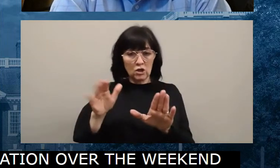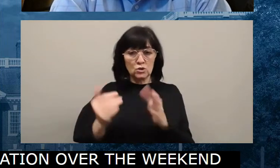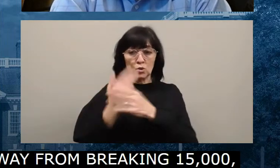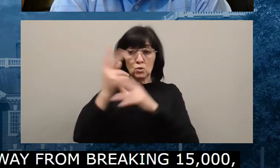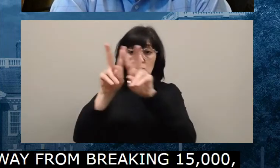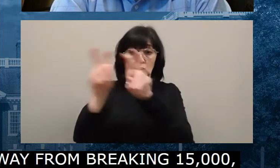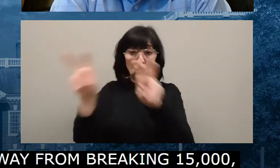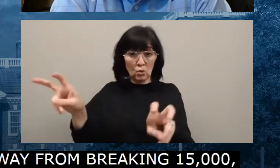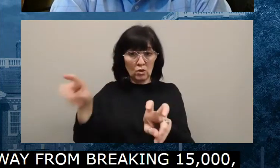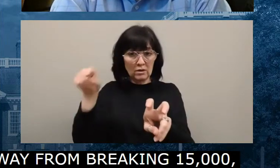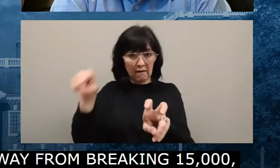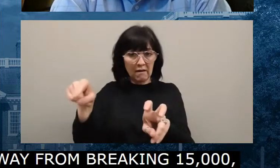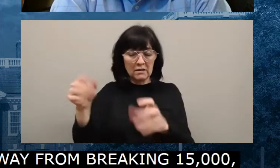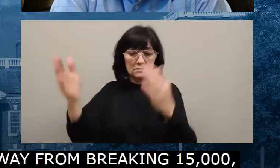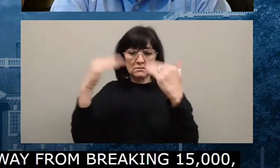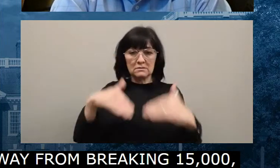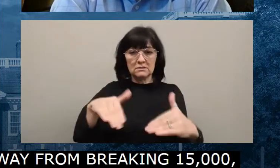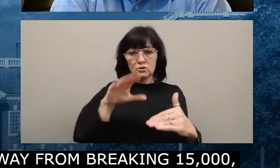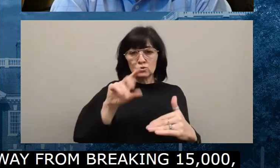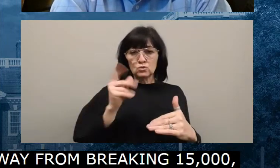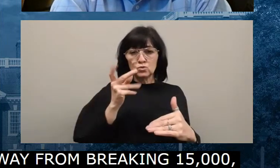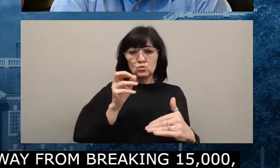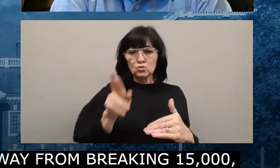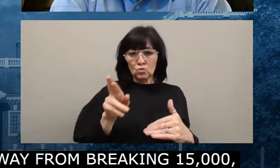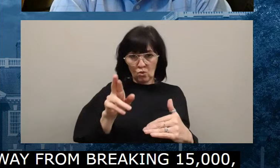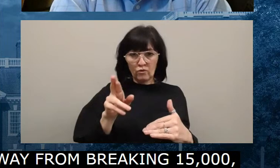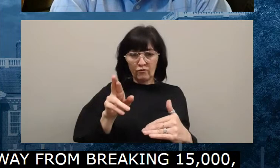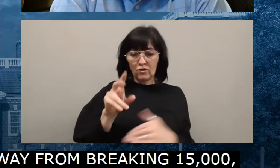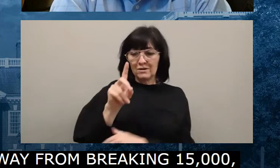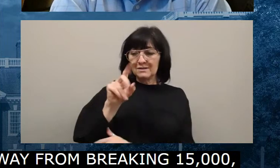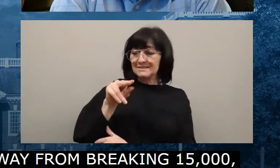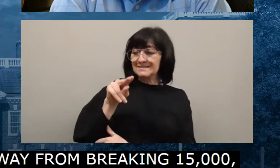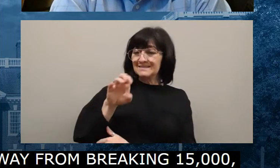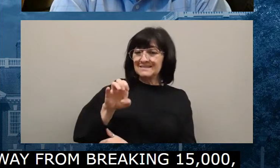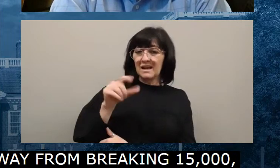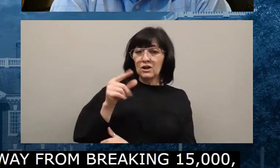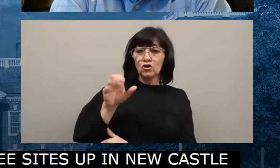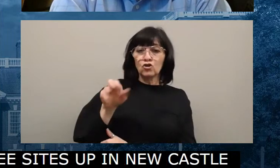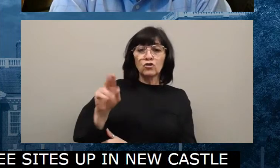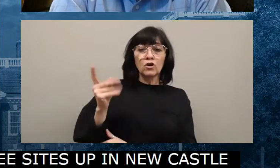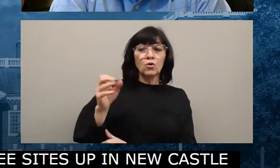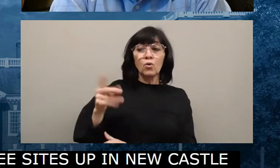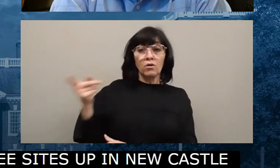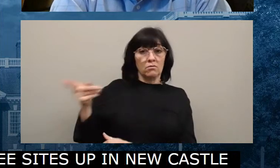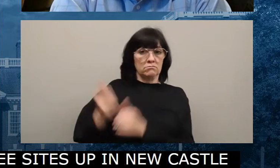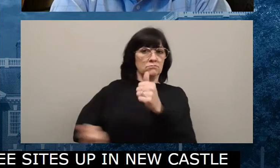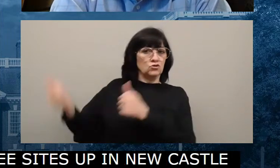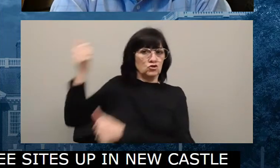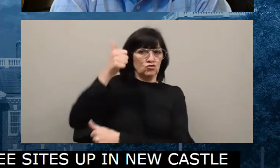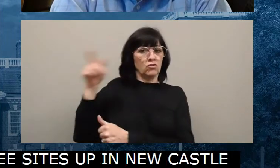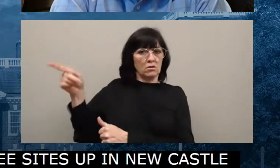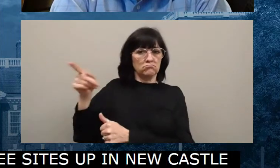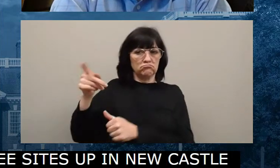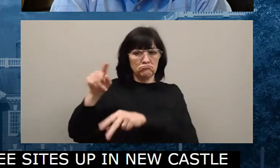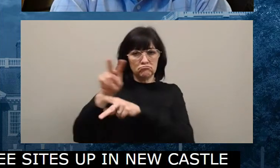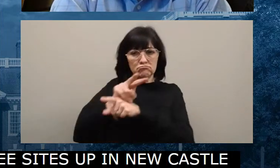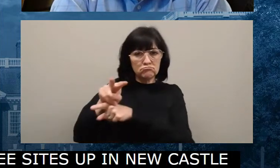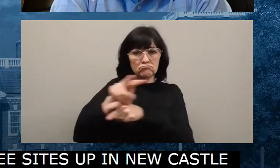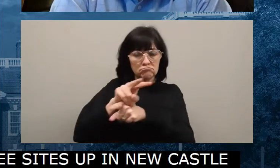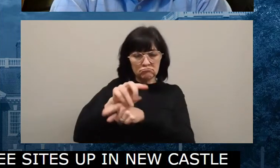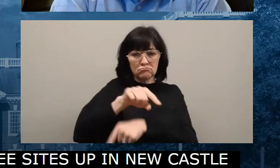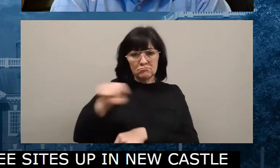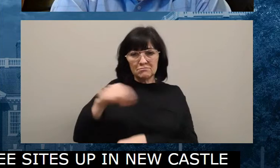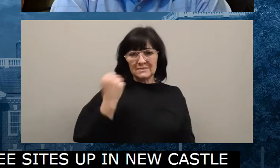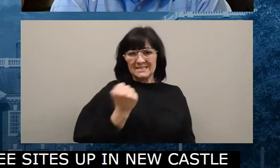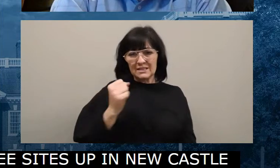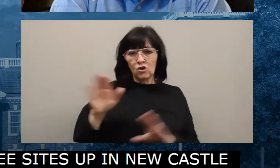The Speedway, under the direction of Diane Hainsworth and others, was operational both Saturday and Sunday,